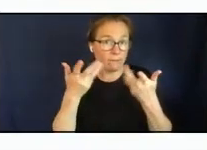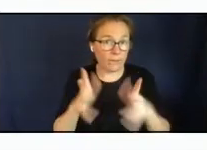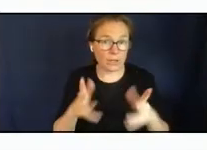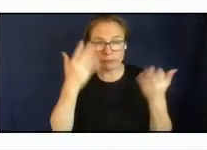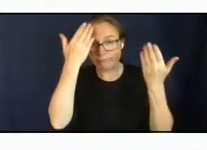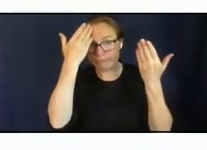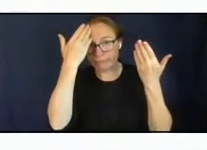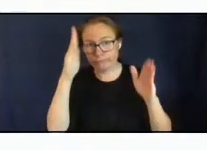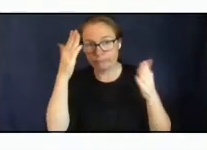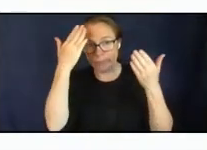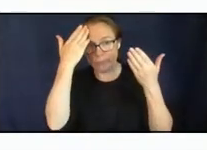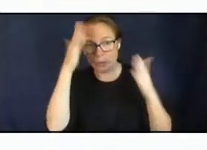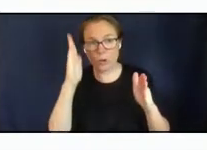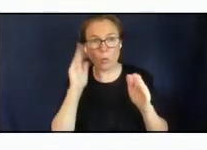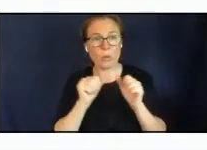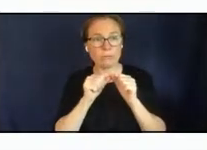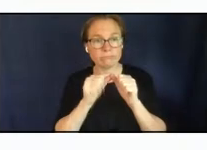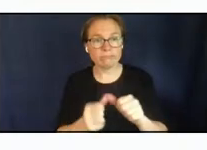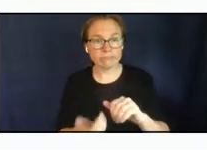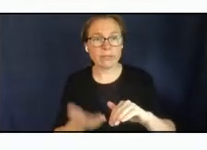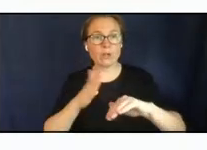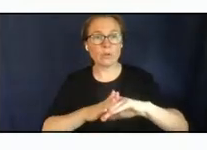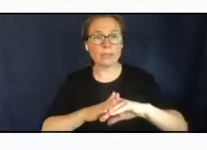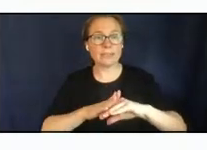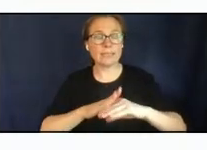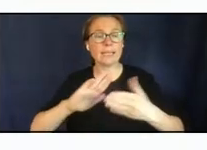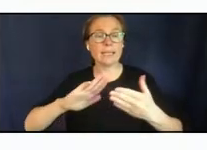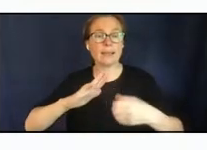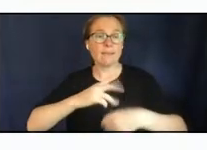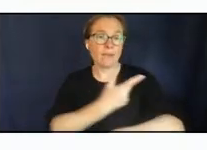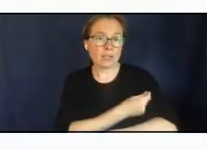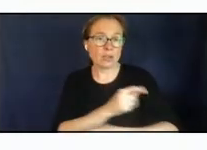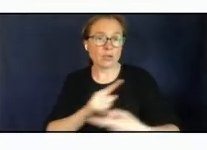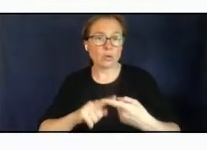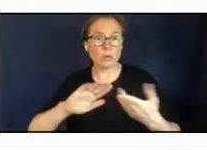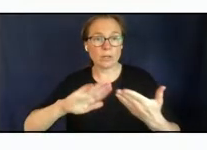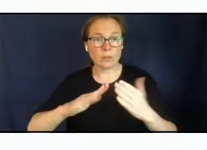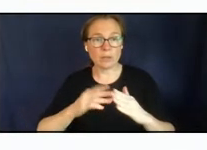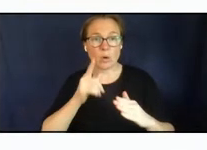increase vaccination in communities left behind. Next slide.